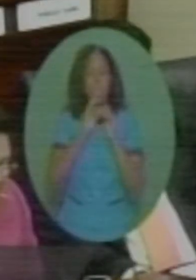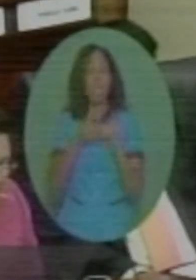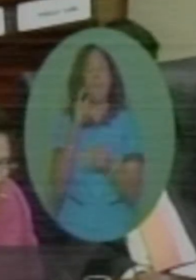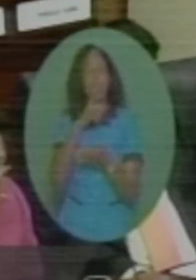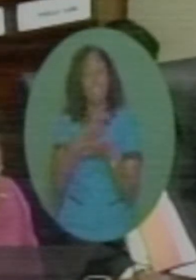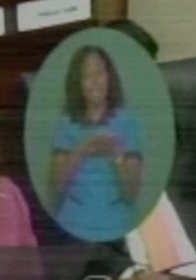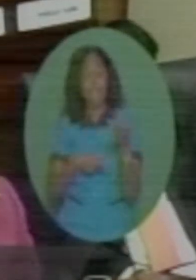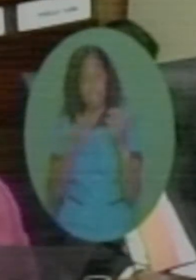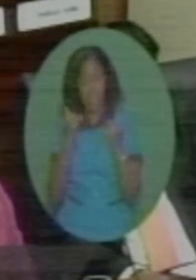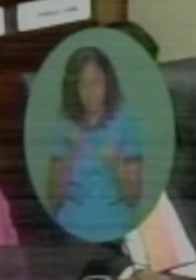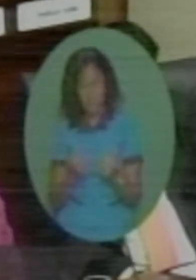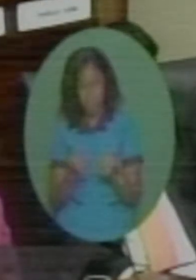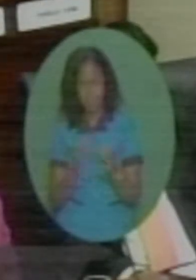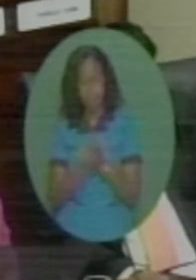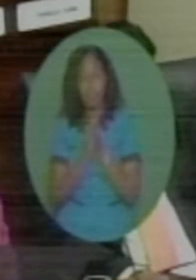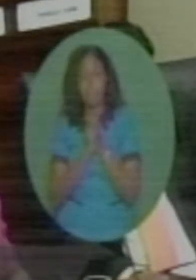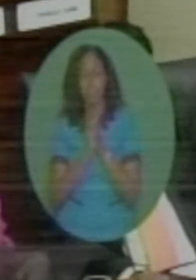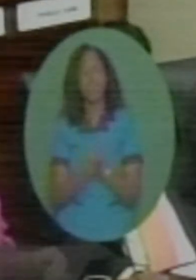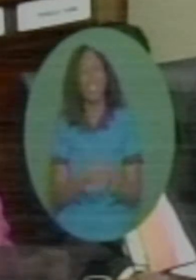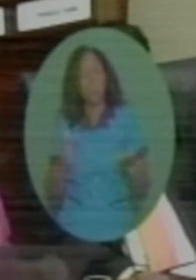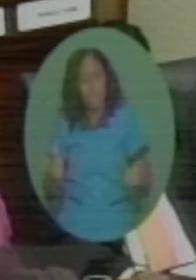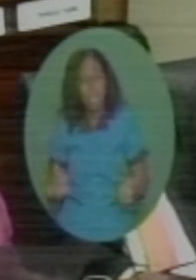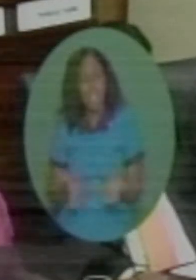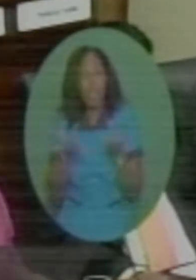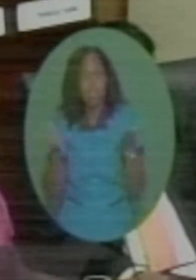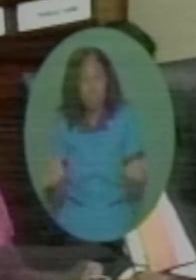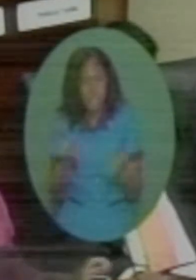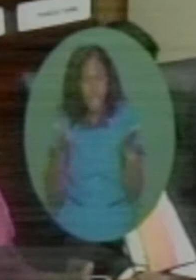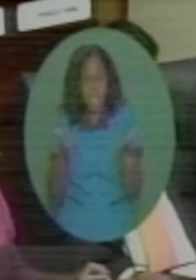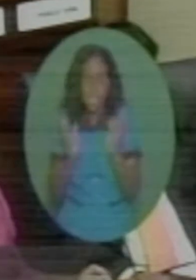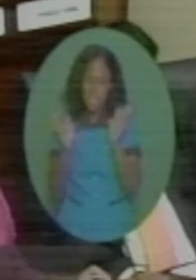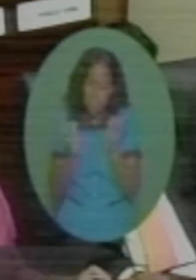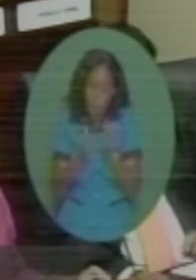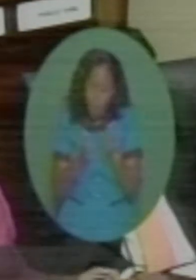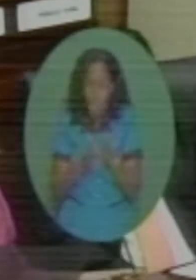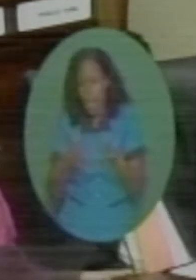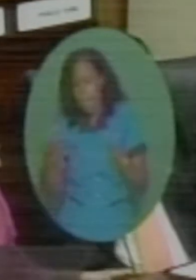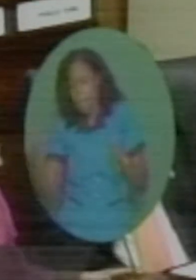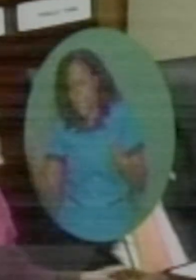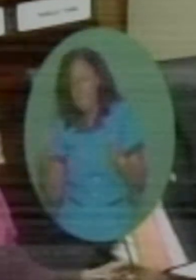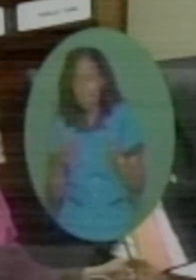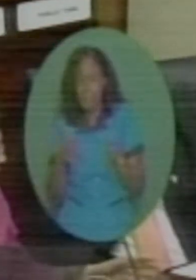In order to encourage small and medium-sized enterprises to raise capital through the Trinidad